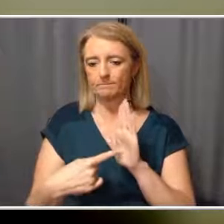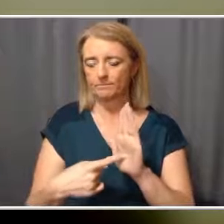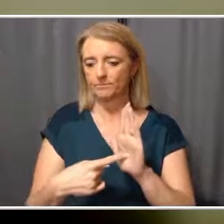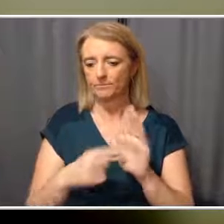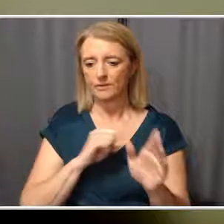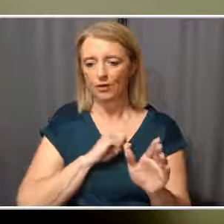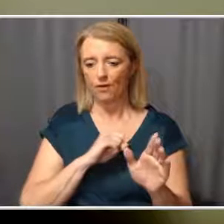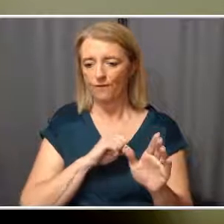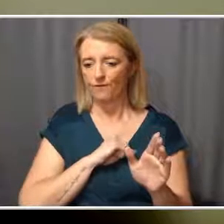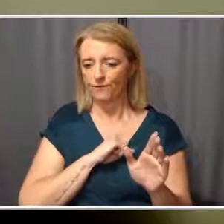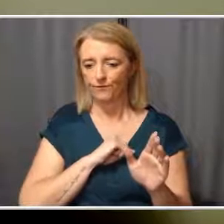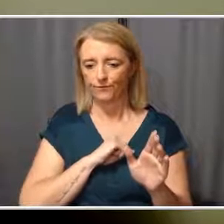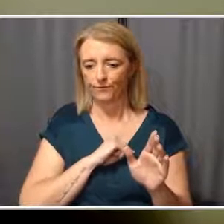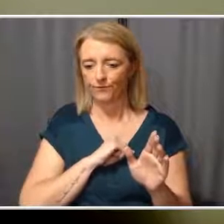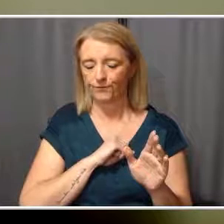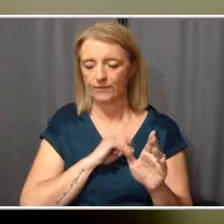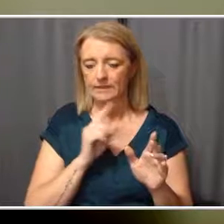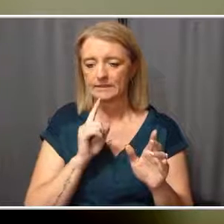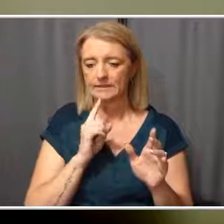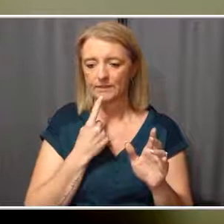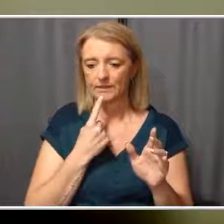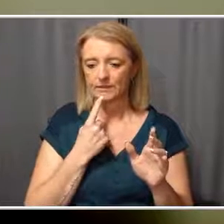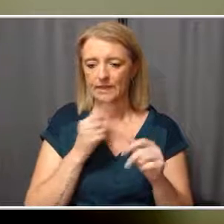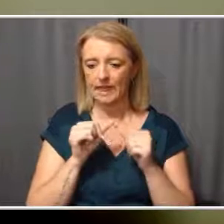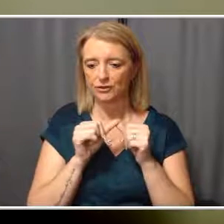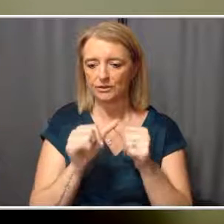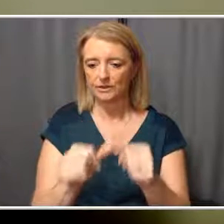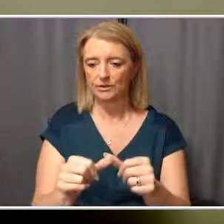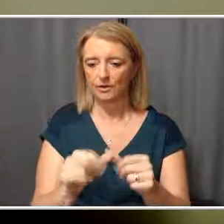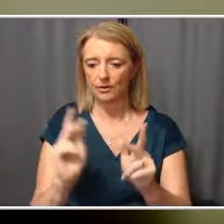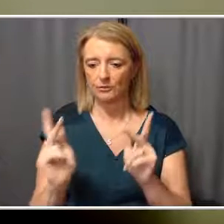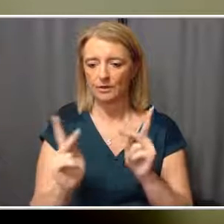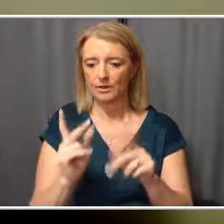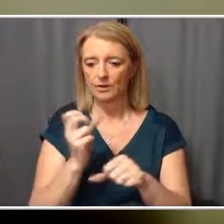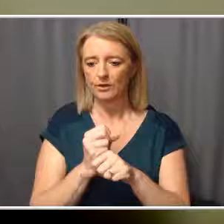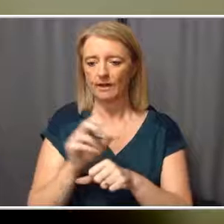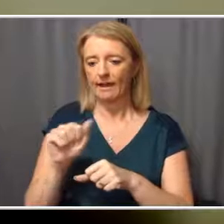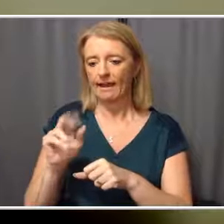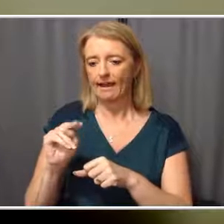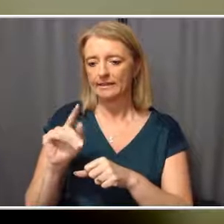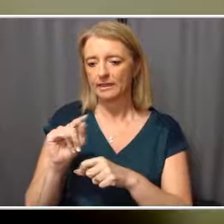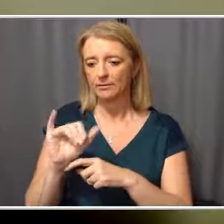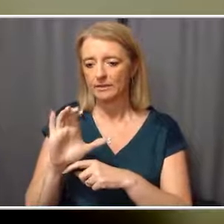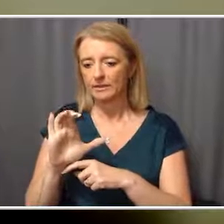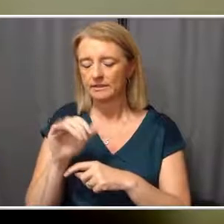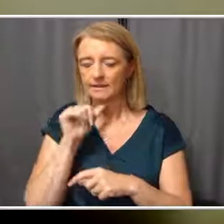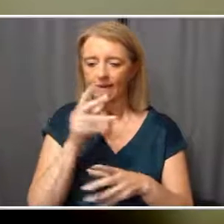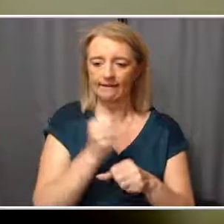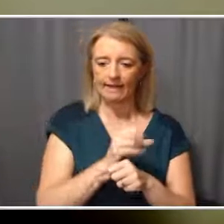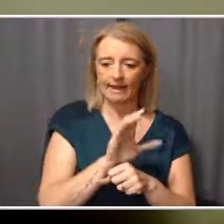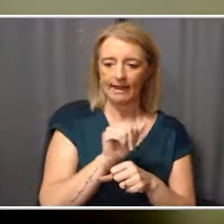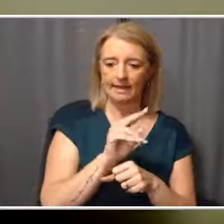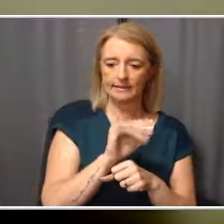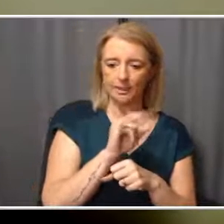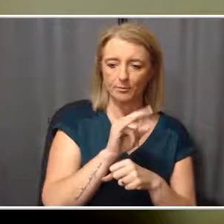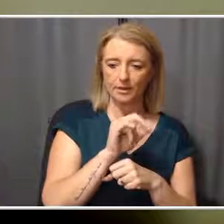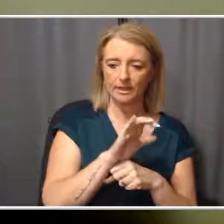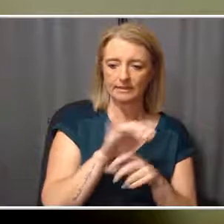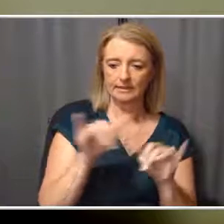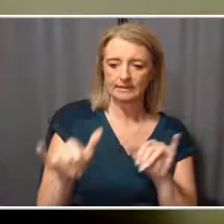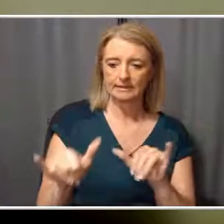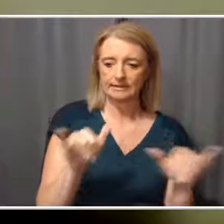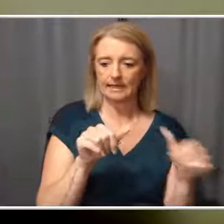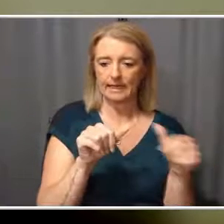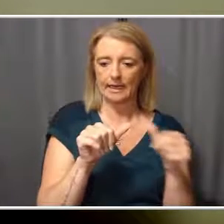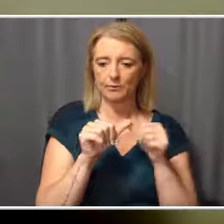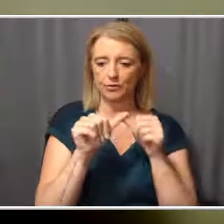or more of coughs, if they're related to infection in the community, are more viral diseases, which a Z-Pak